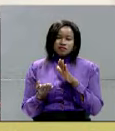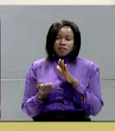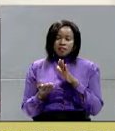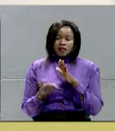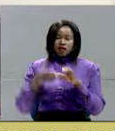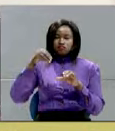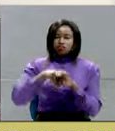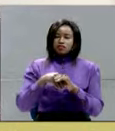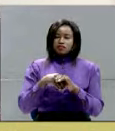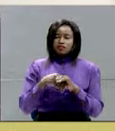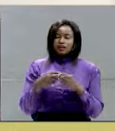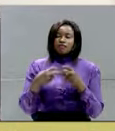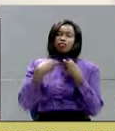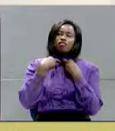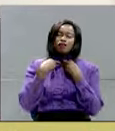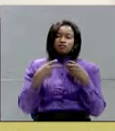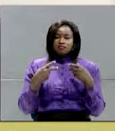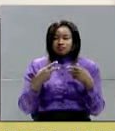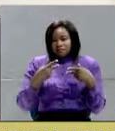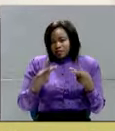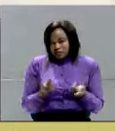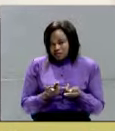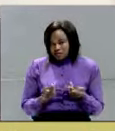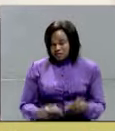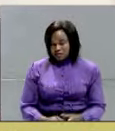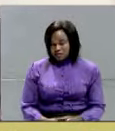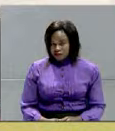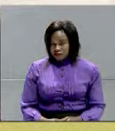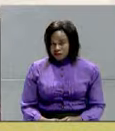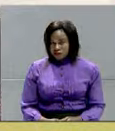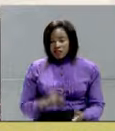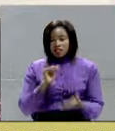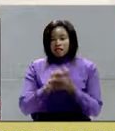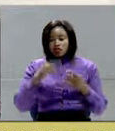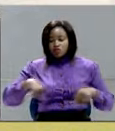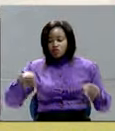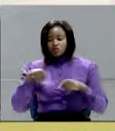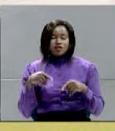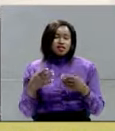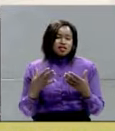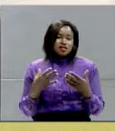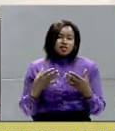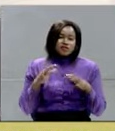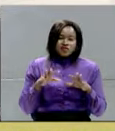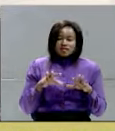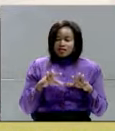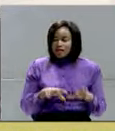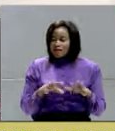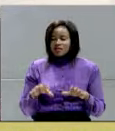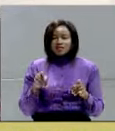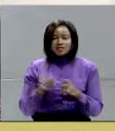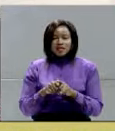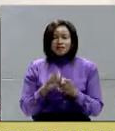in an awkward position, that we are vulnerable and we find ourselves